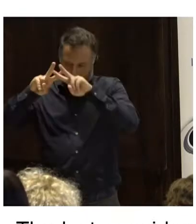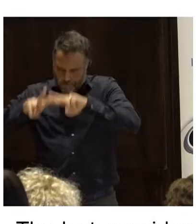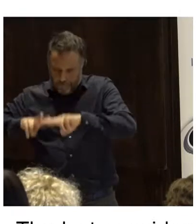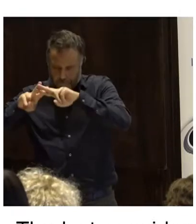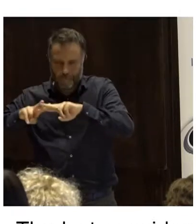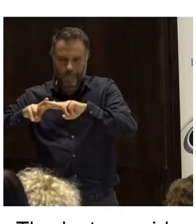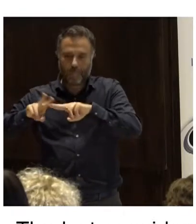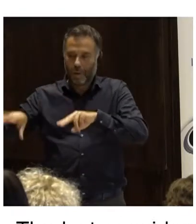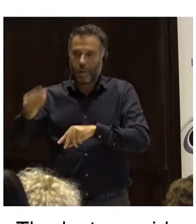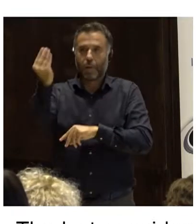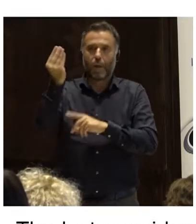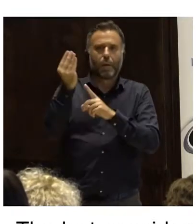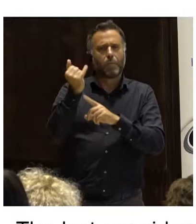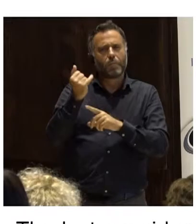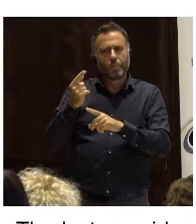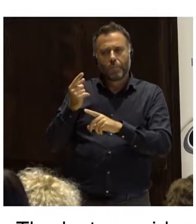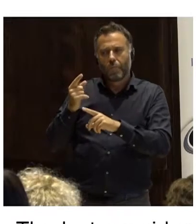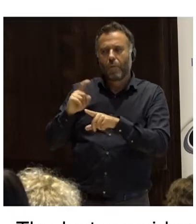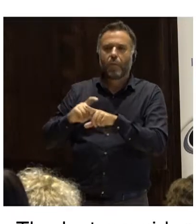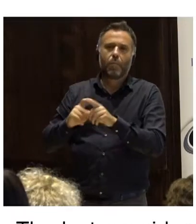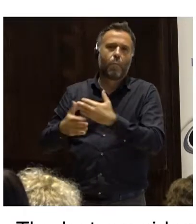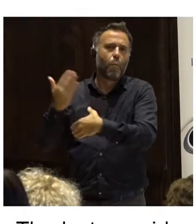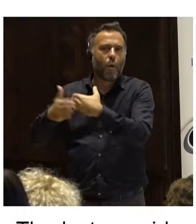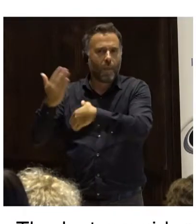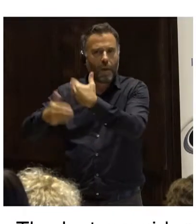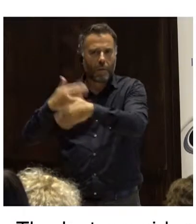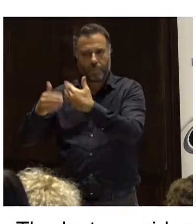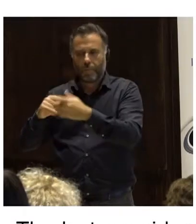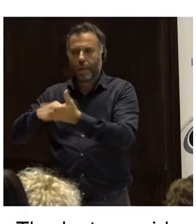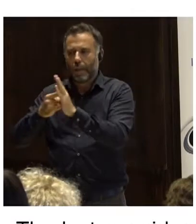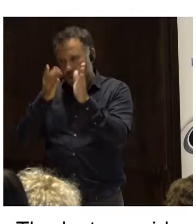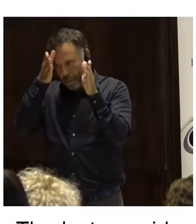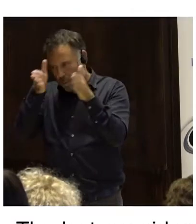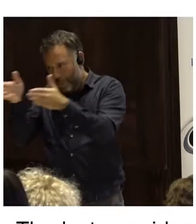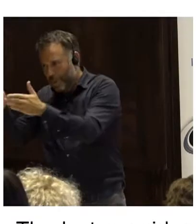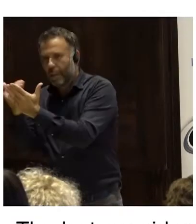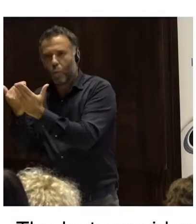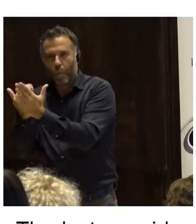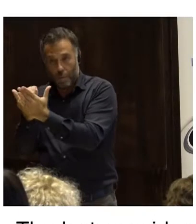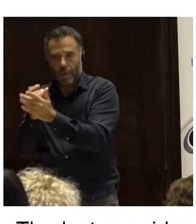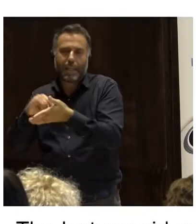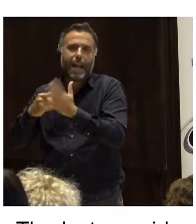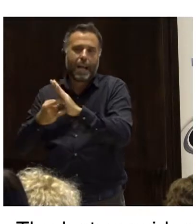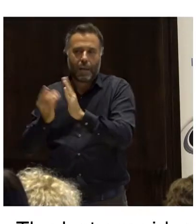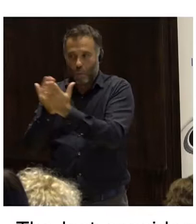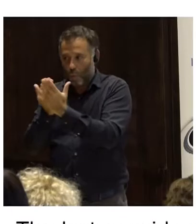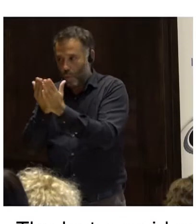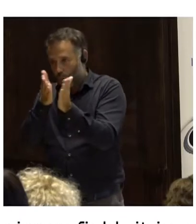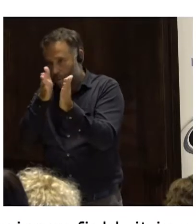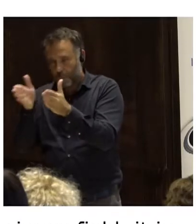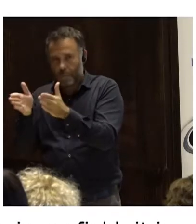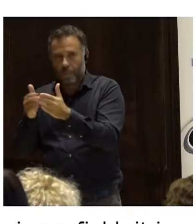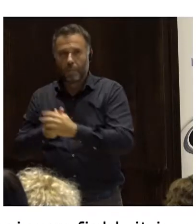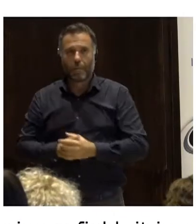of studies, the embodied cognition. And this is something interesting also for us, because